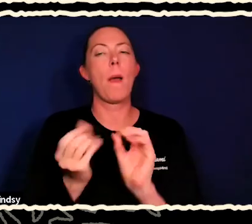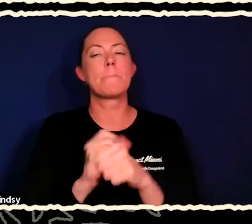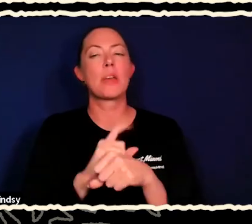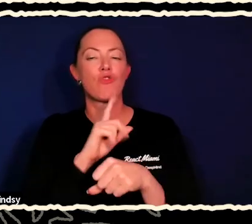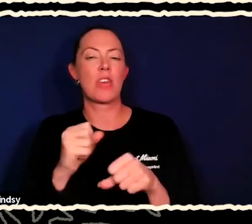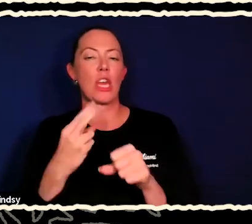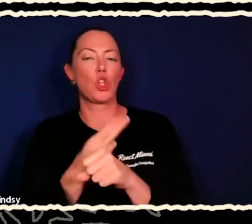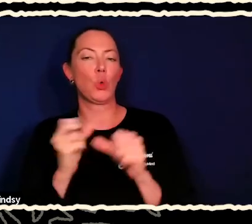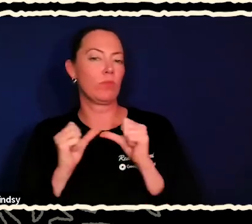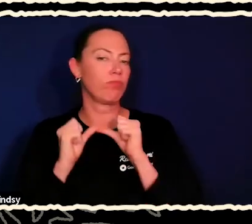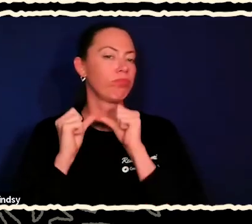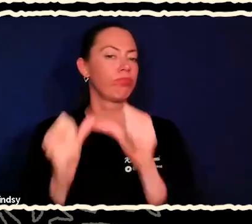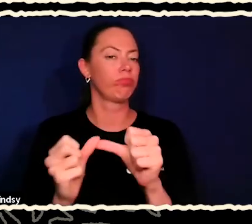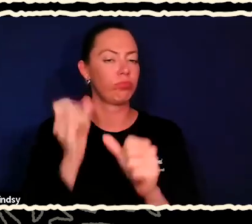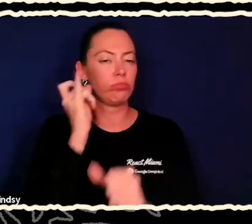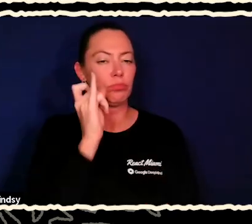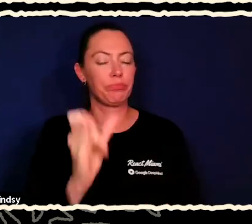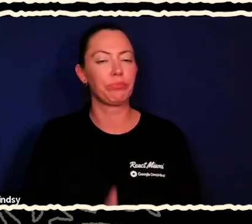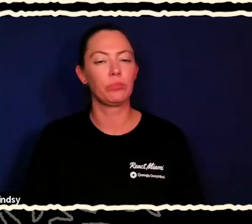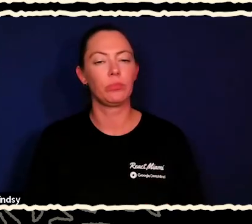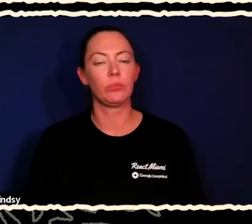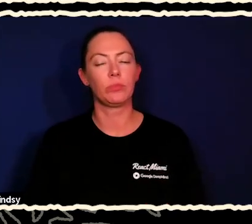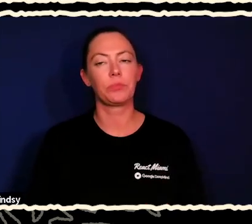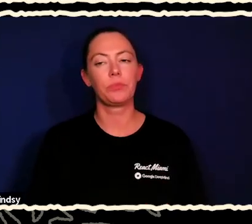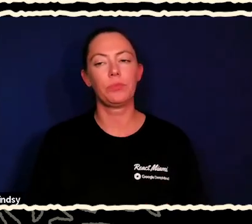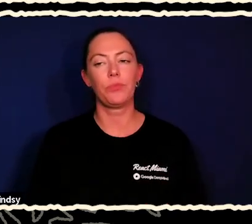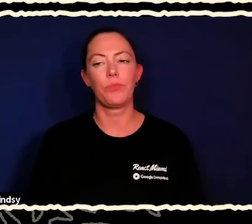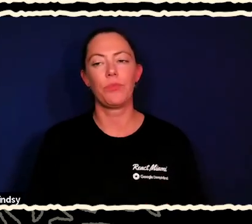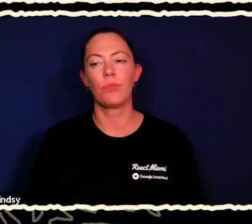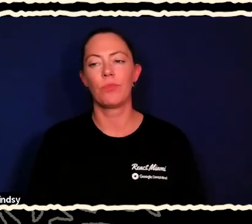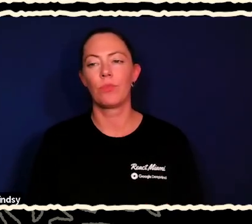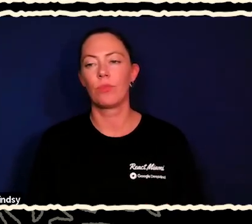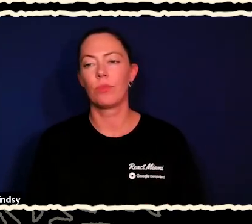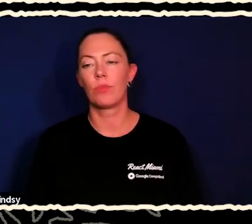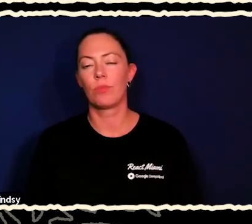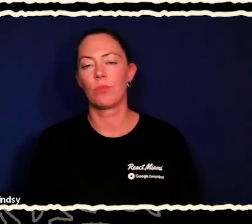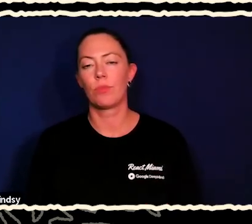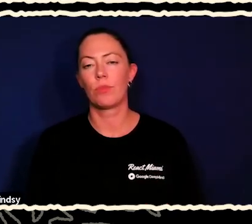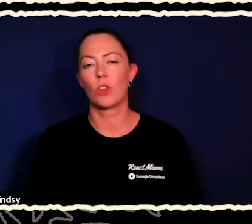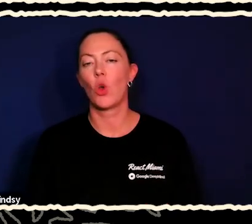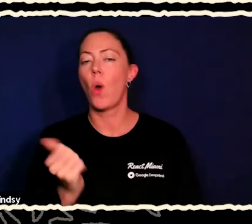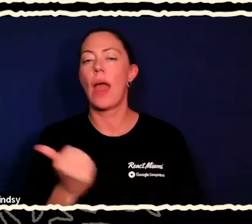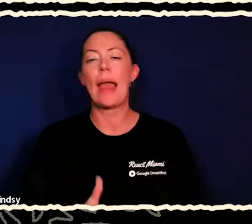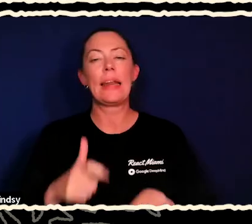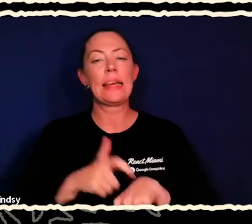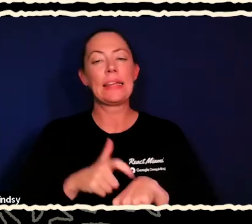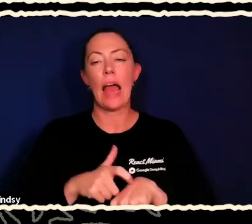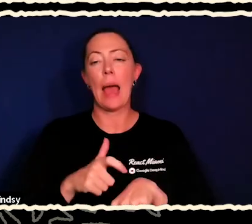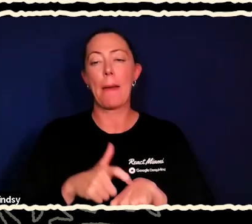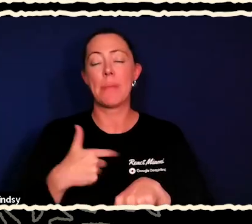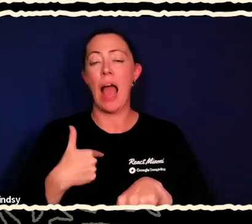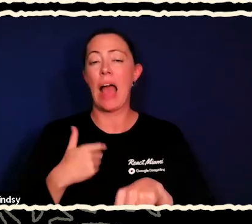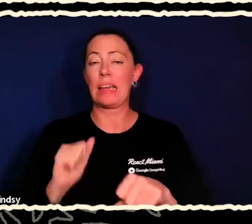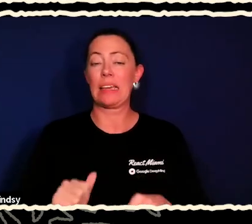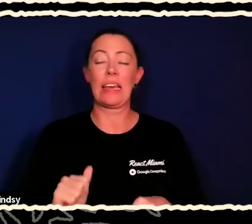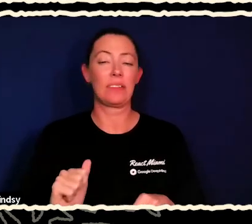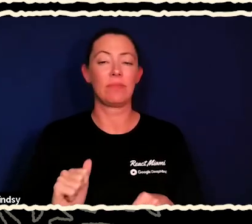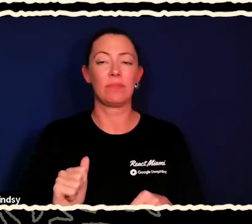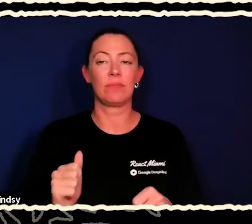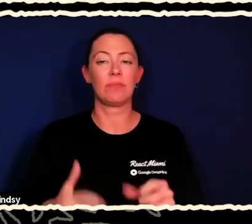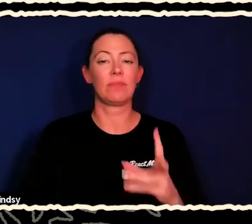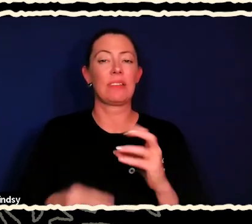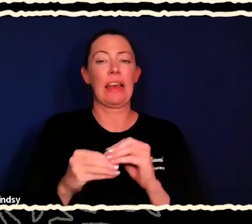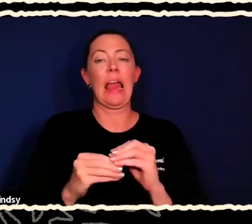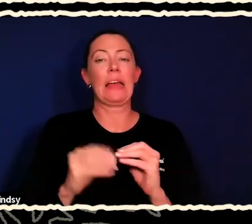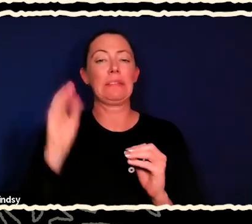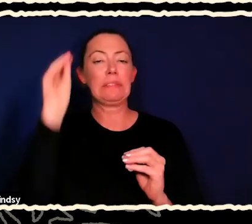At Extendly, and in anywhere that I have the ability to have a say, we don't chase